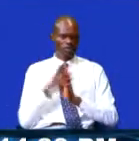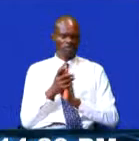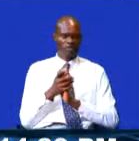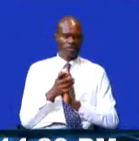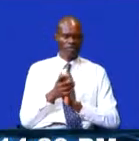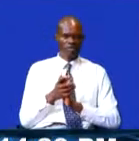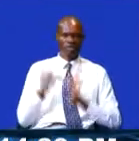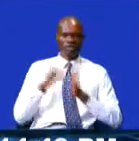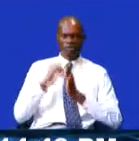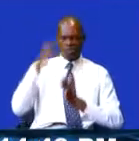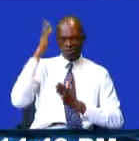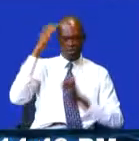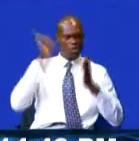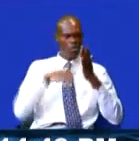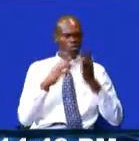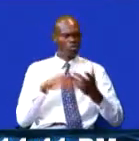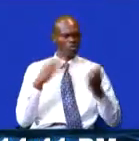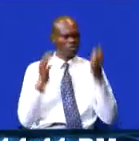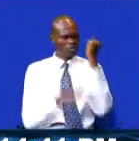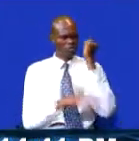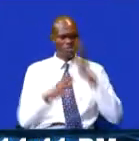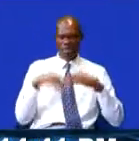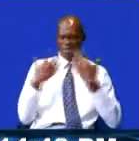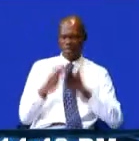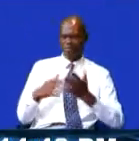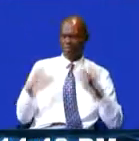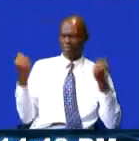name. I'm from CIA. I'm from CIA.